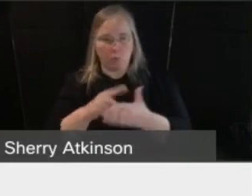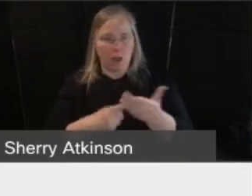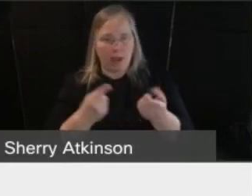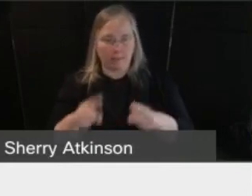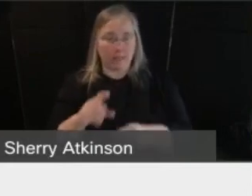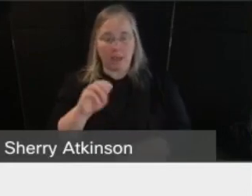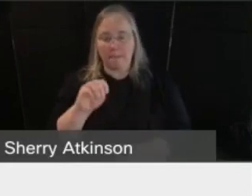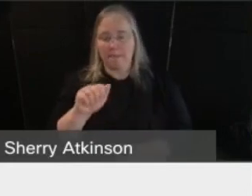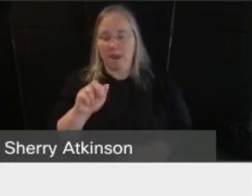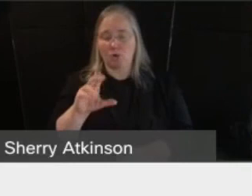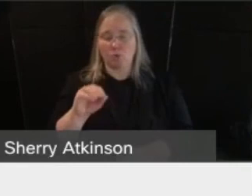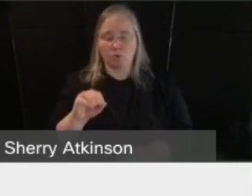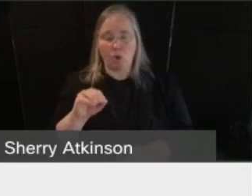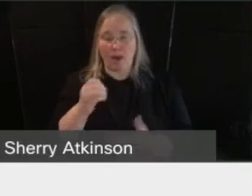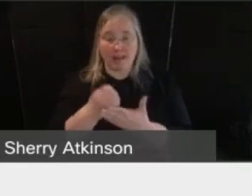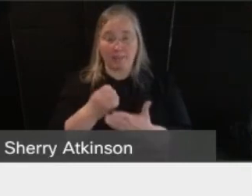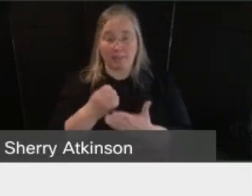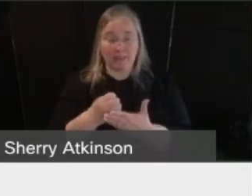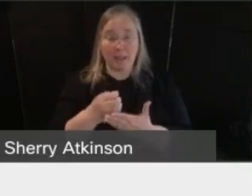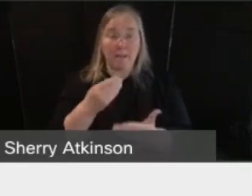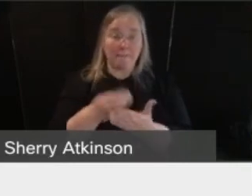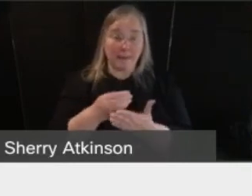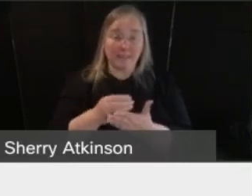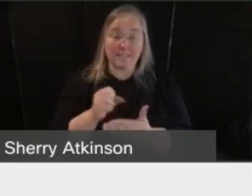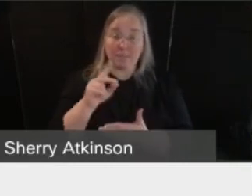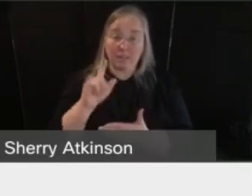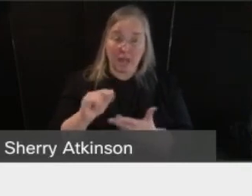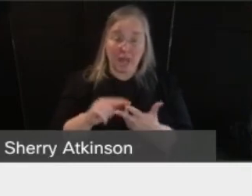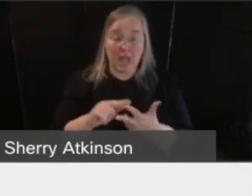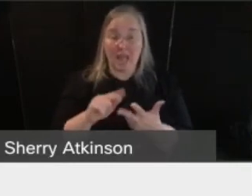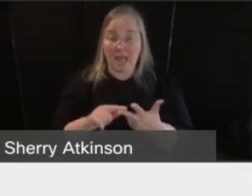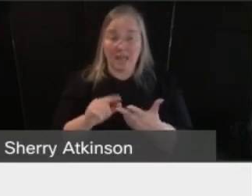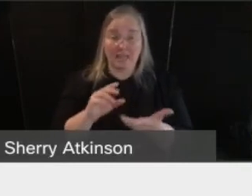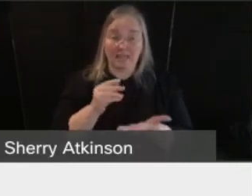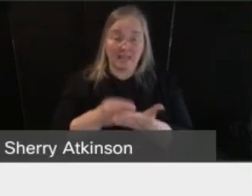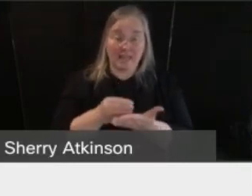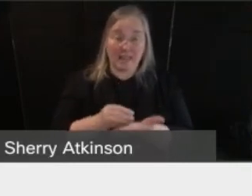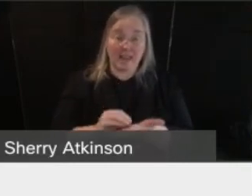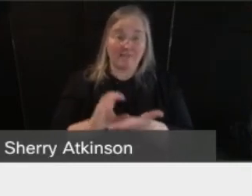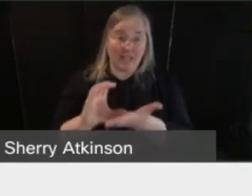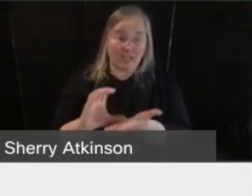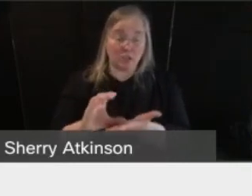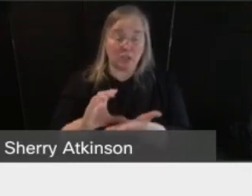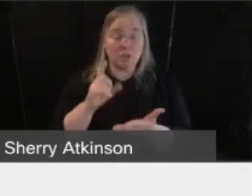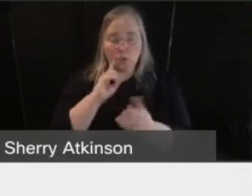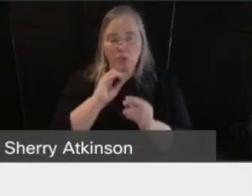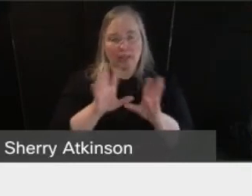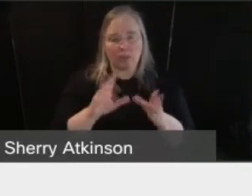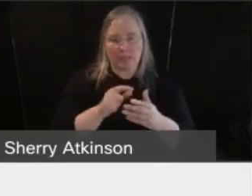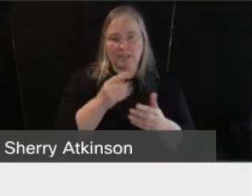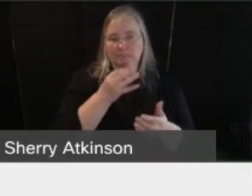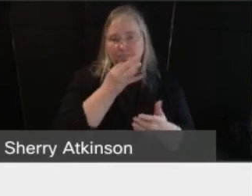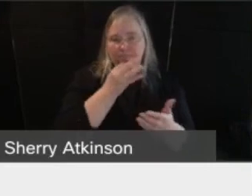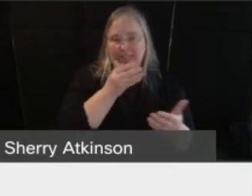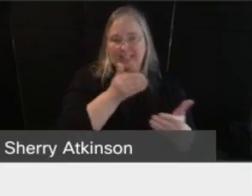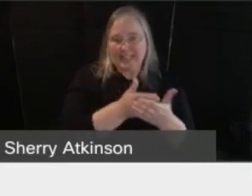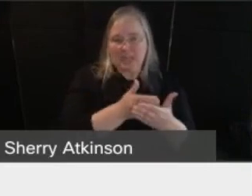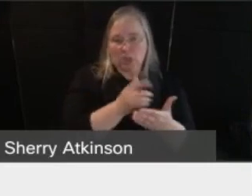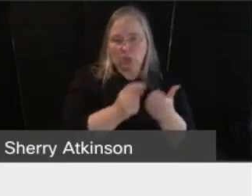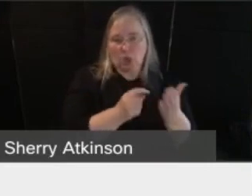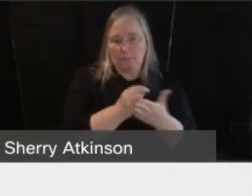macroeconomically, money supply, those types, and inflation wise. So clearly in the near term, in my opinion, and I